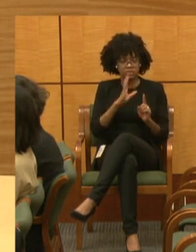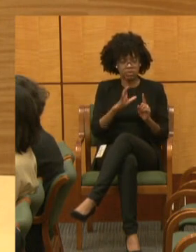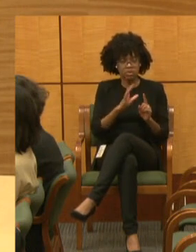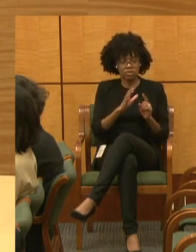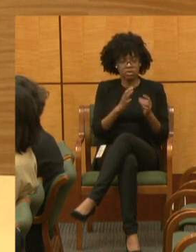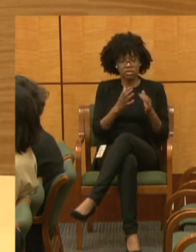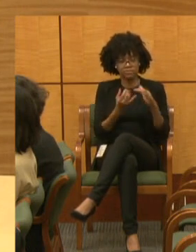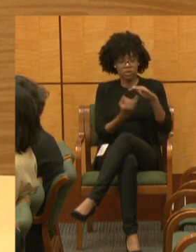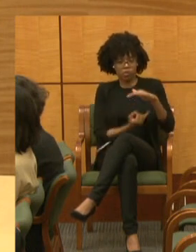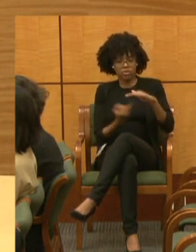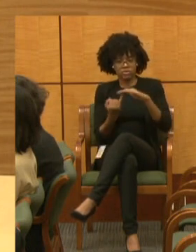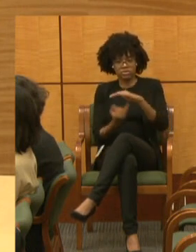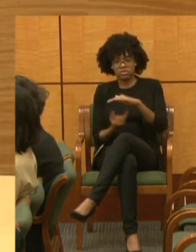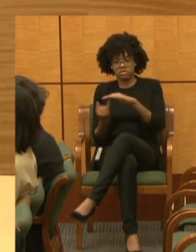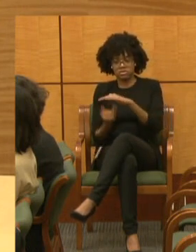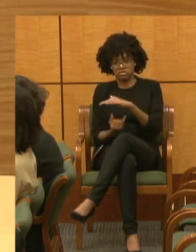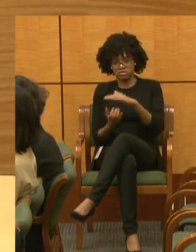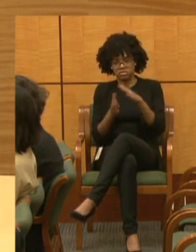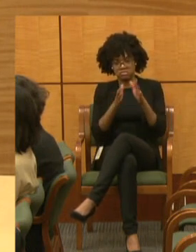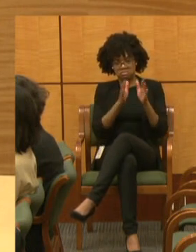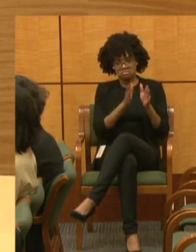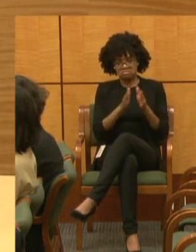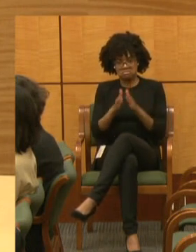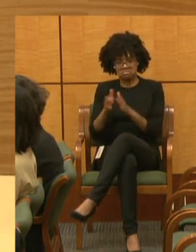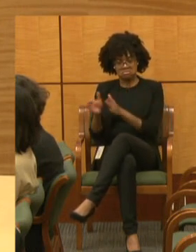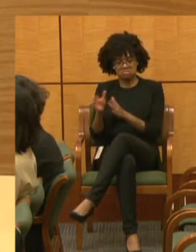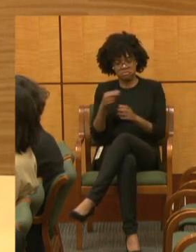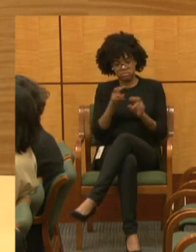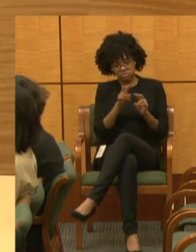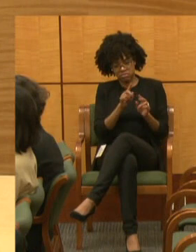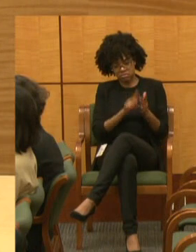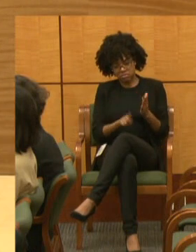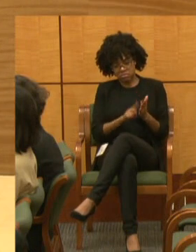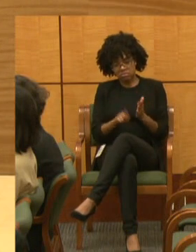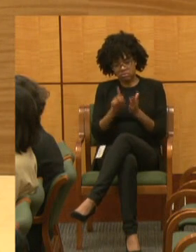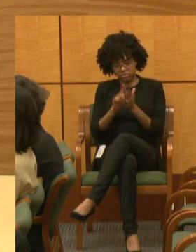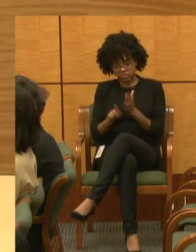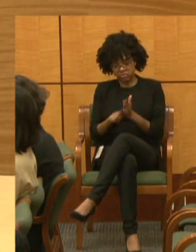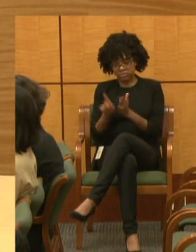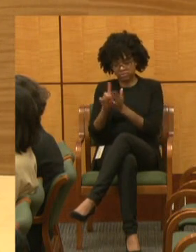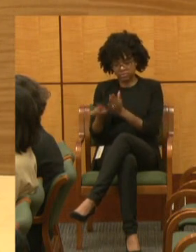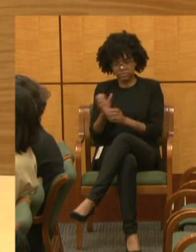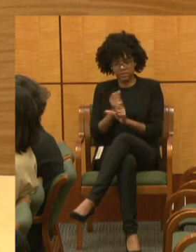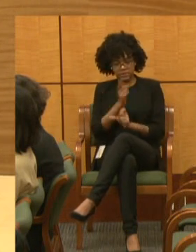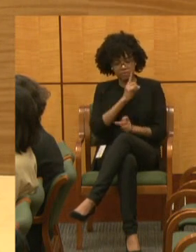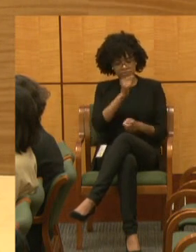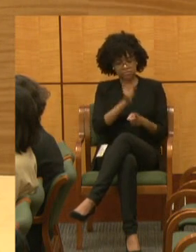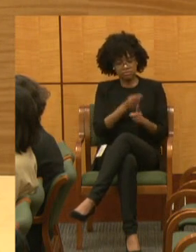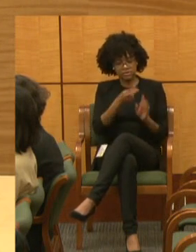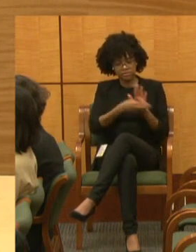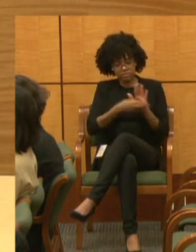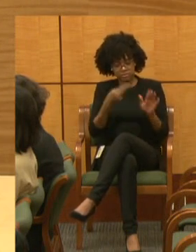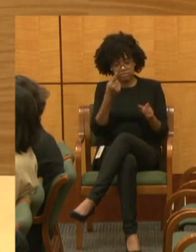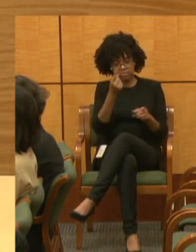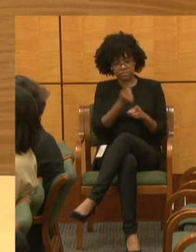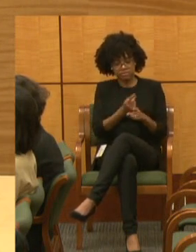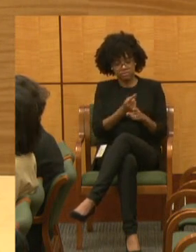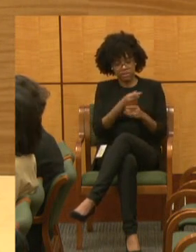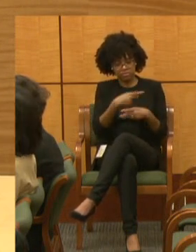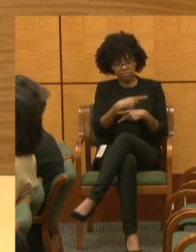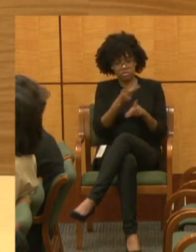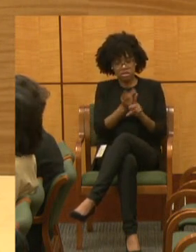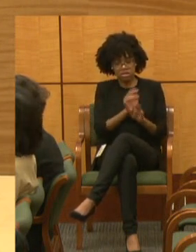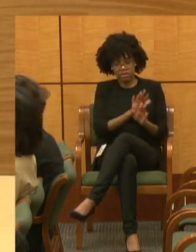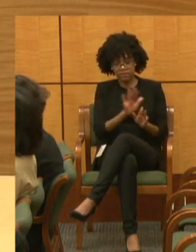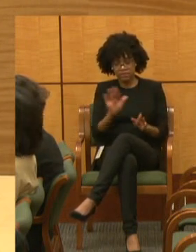testing, identification testing, and other tests to verify that it is what it's supposed to be. And 503A and